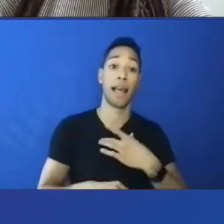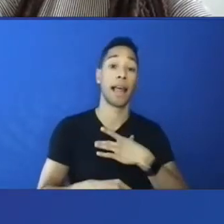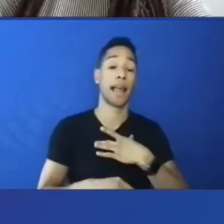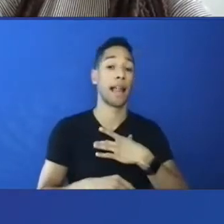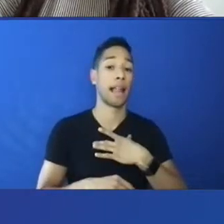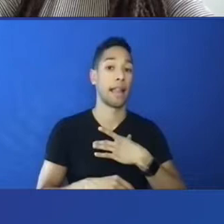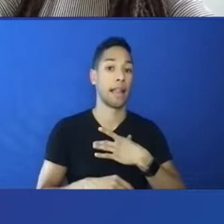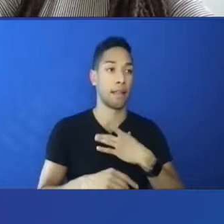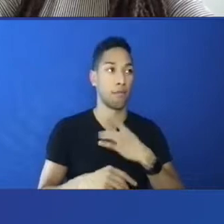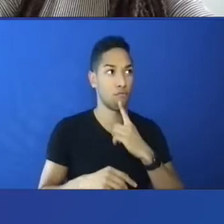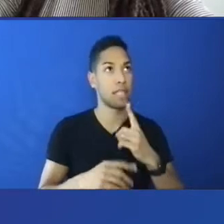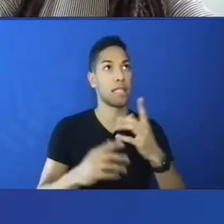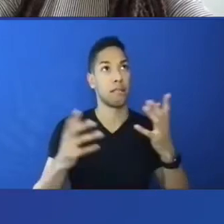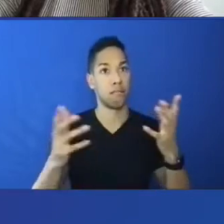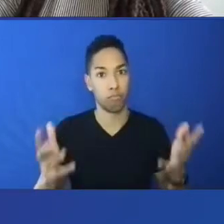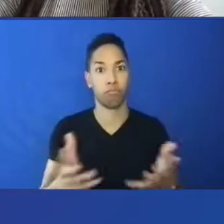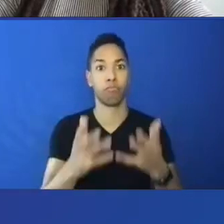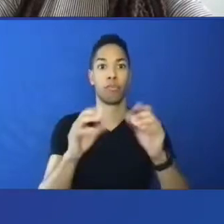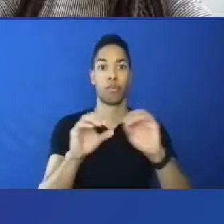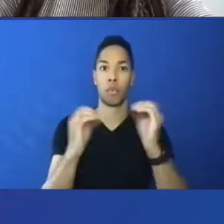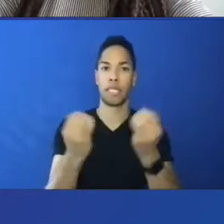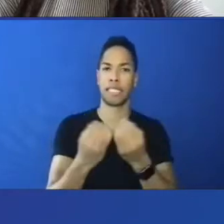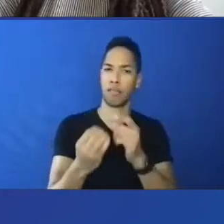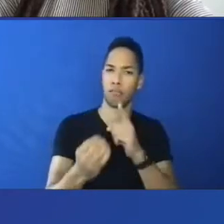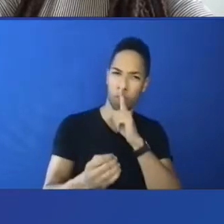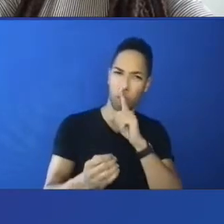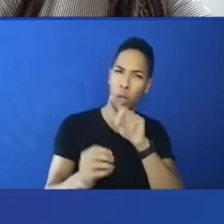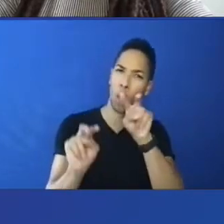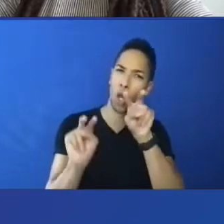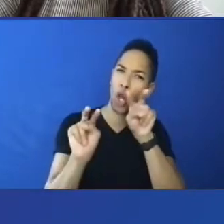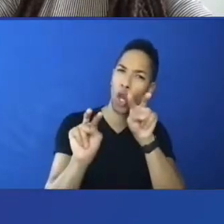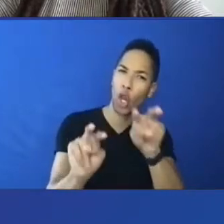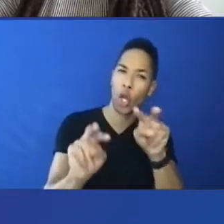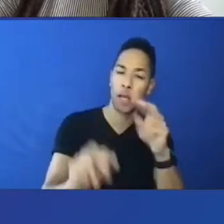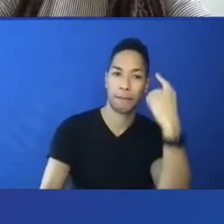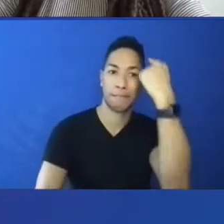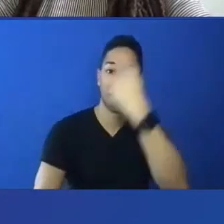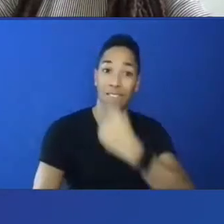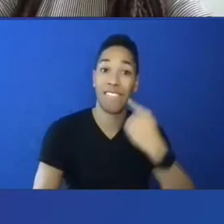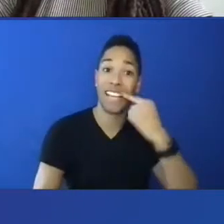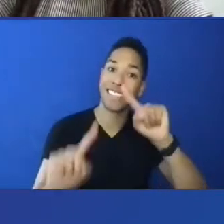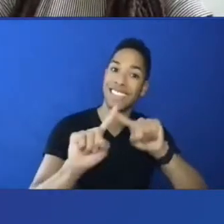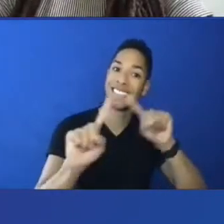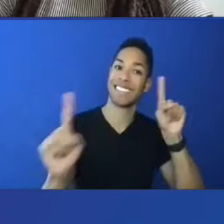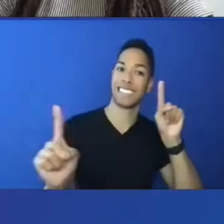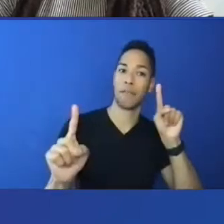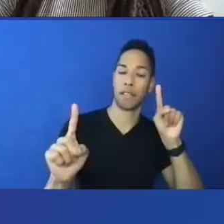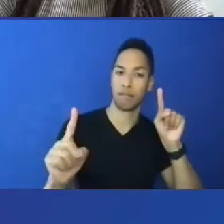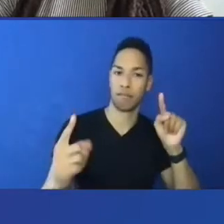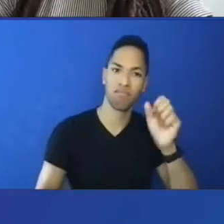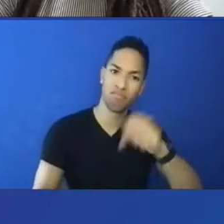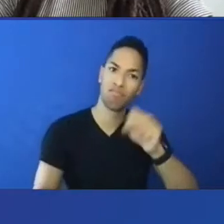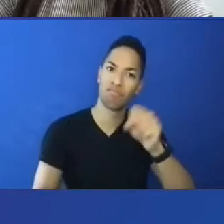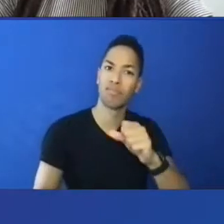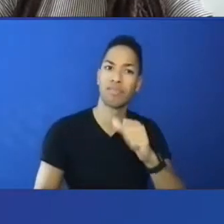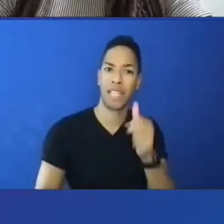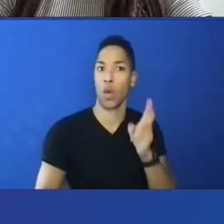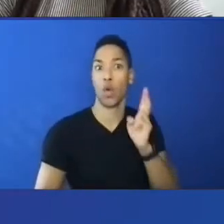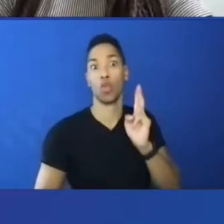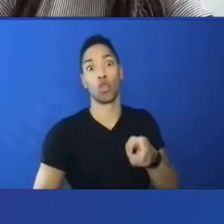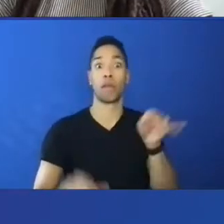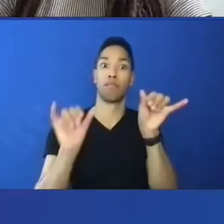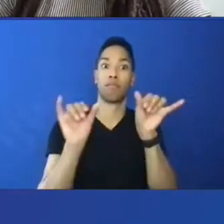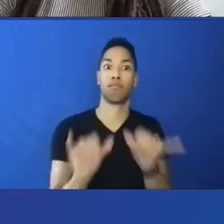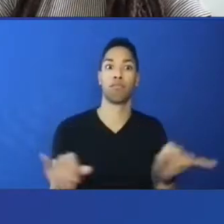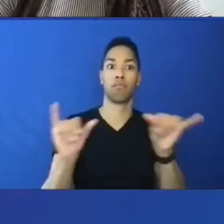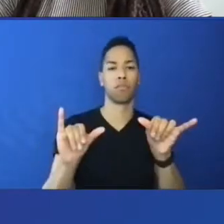to really look at, you know, faces that may not look like their historical ED faces, and really, really